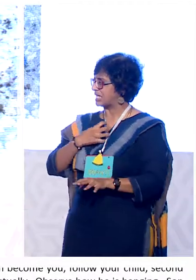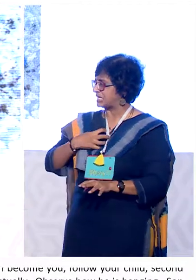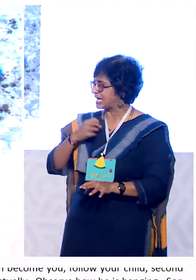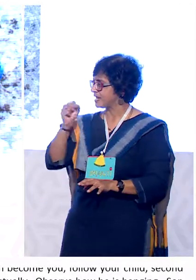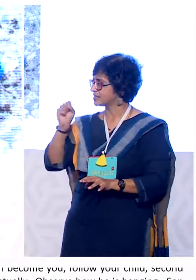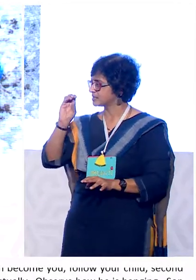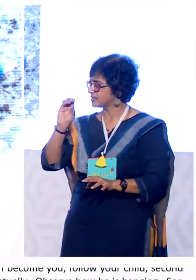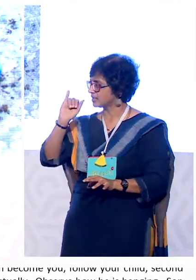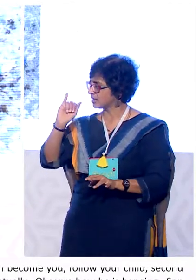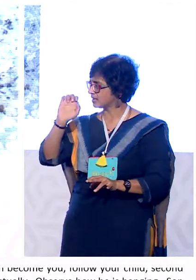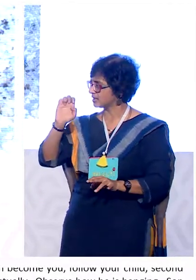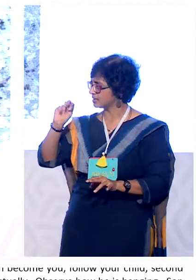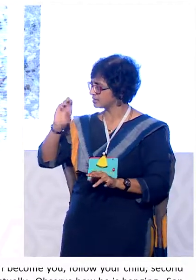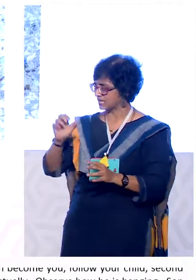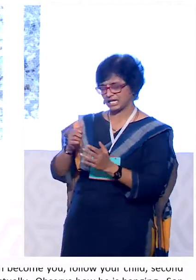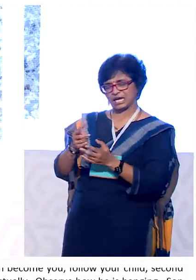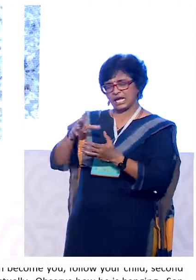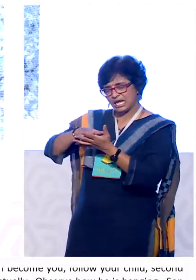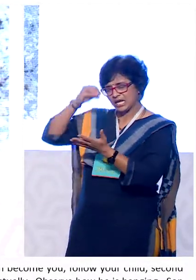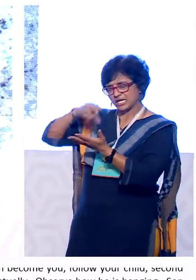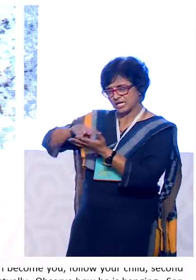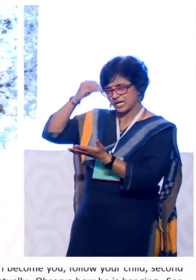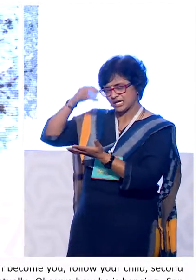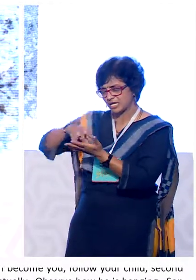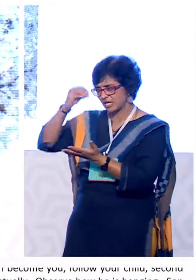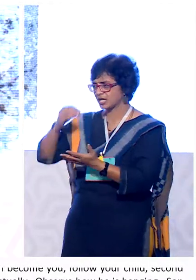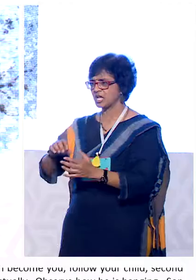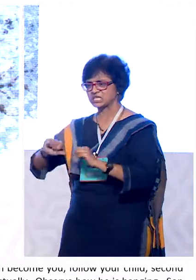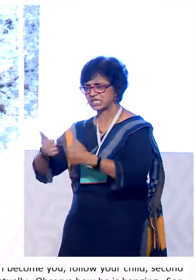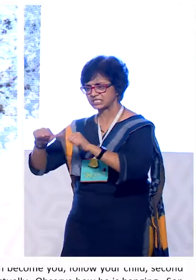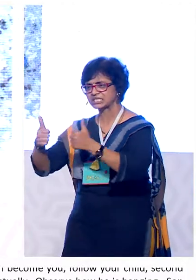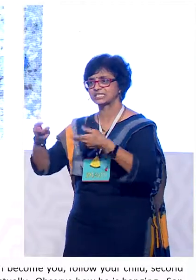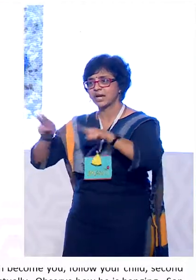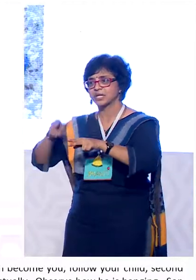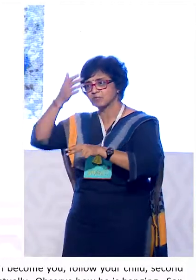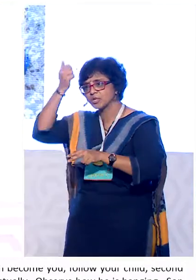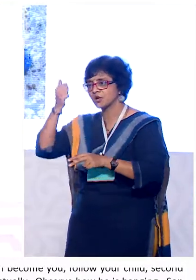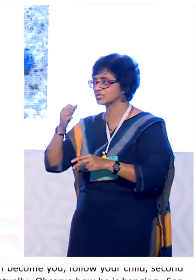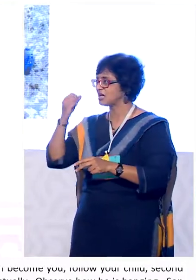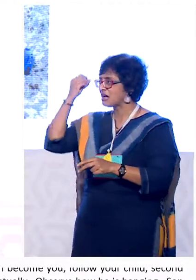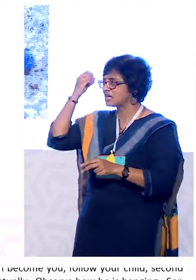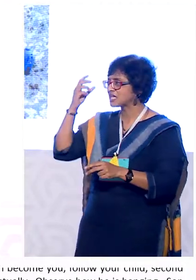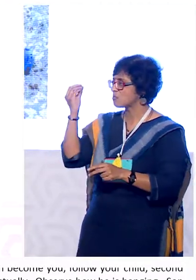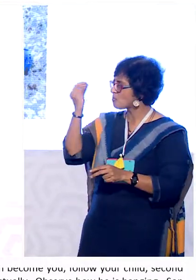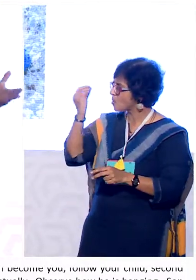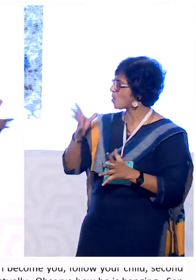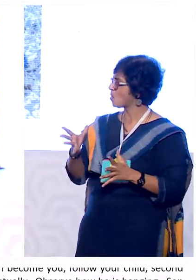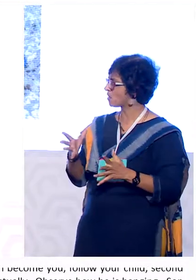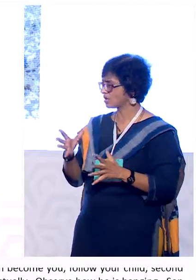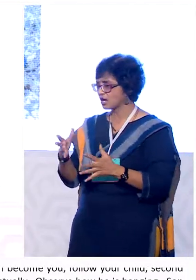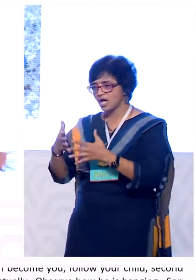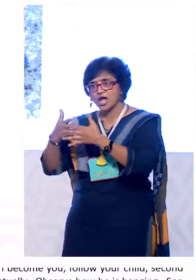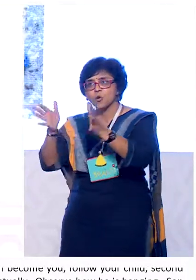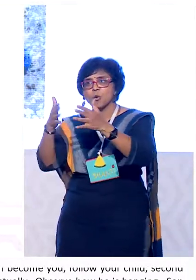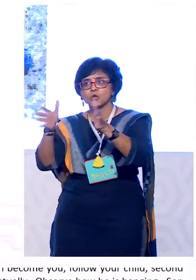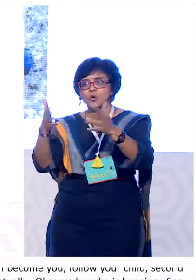son and doing the national curriculum and having these kind of spectacular successes. And then we got curious, did it work for others? So we started opening it up to other